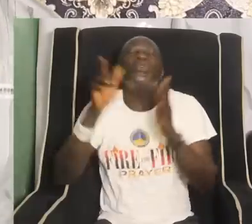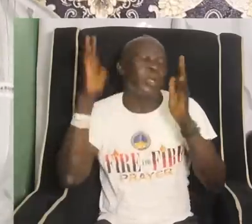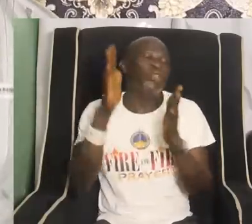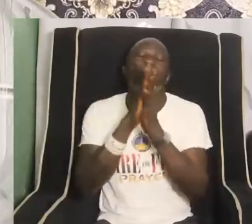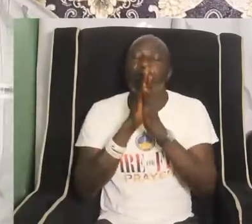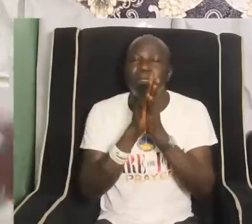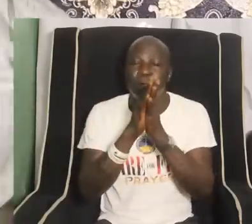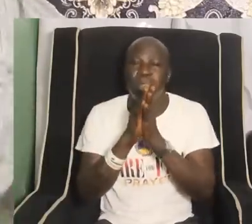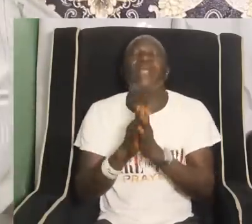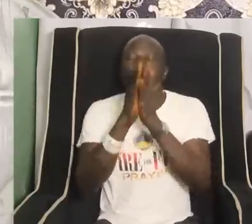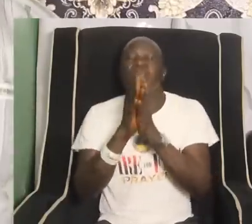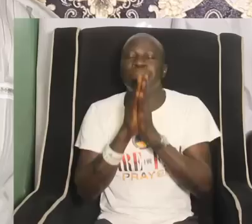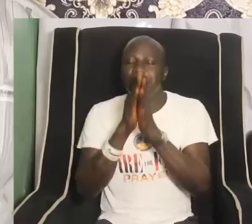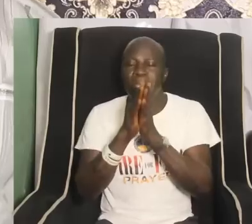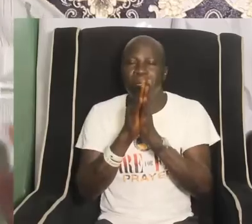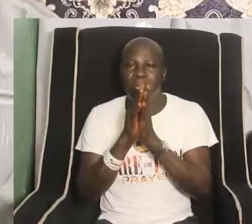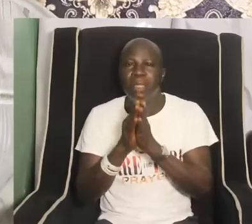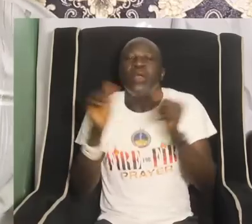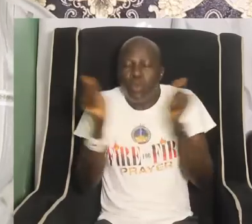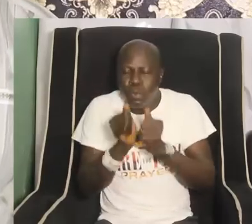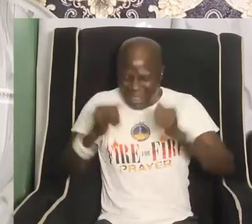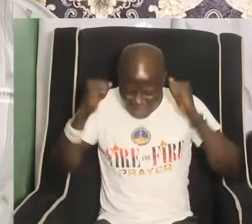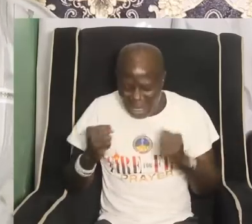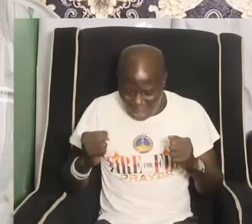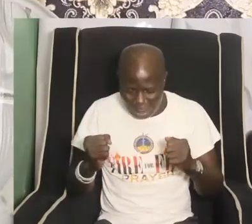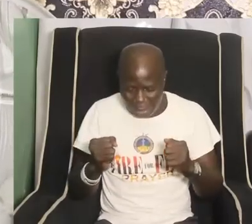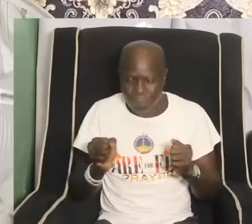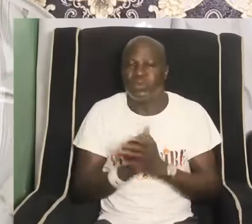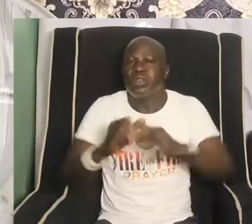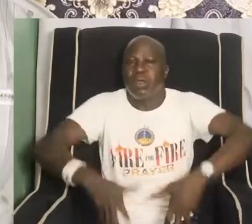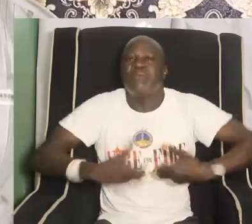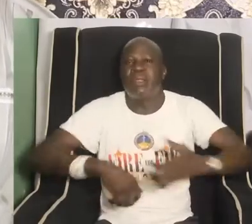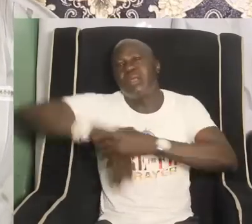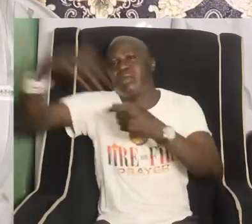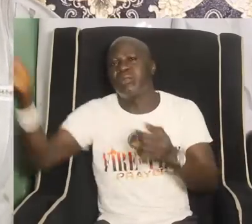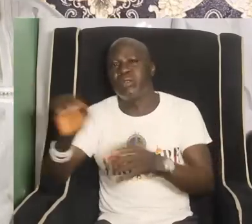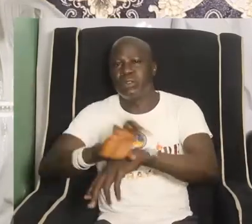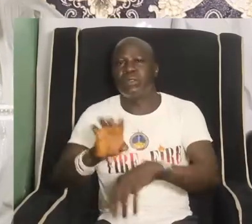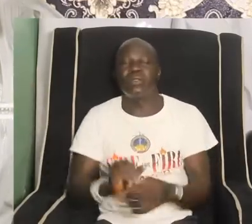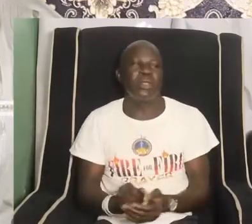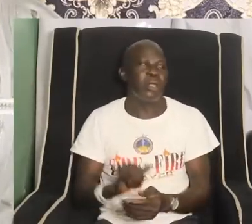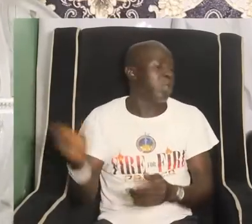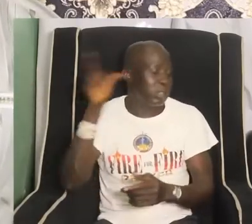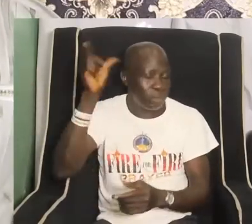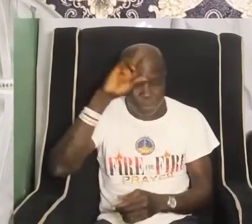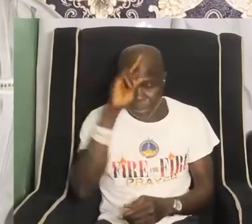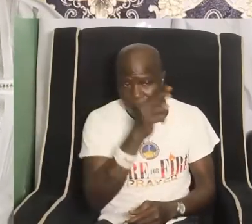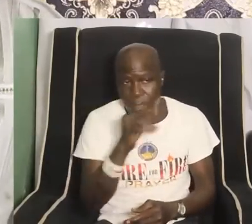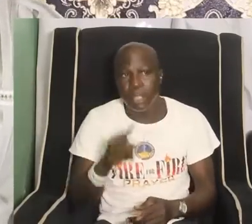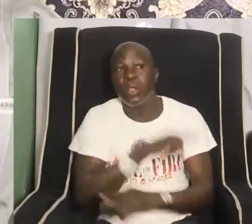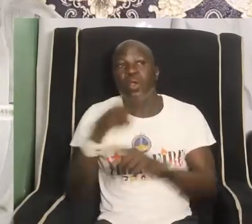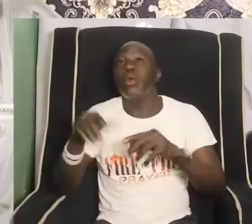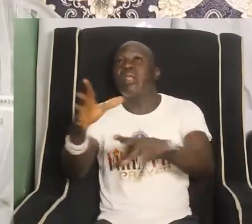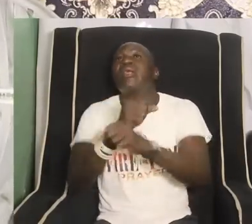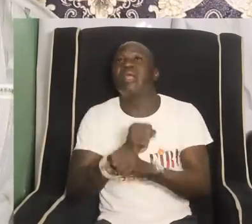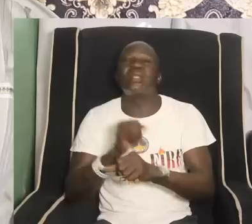gbàdúrà yẹn. He was just praying. Ó gbàdúrà yẹn. Pẹ̀lú ìtara. With you. Mo ti bínú jáde ni. That was how I got angry to God. Ẹ máa gbọ́ mi o. Listen to me. Nígbà tó